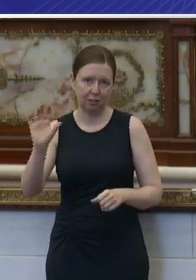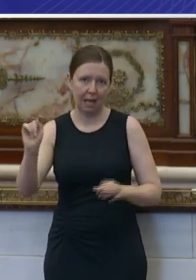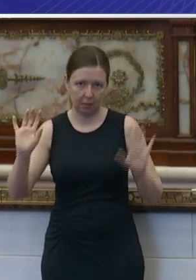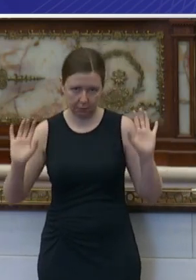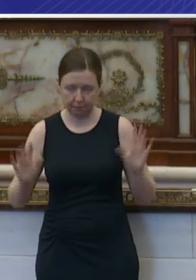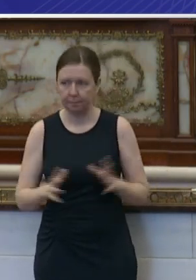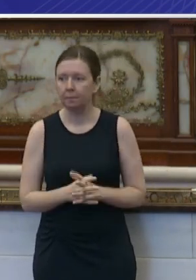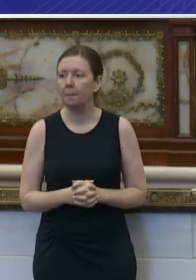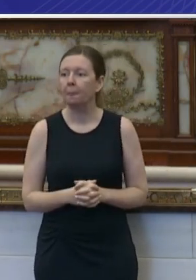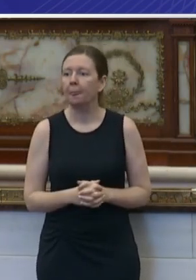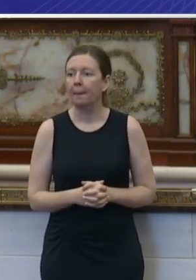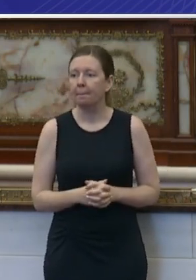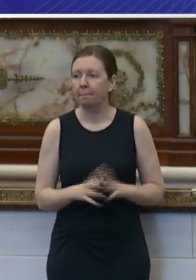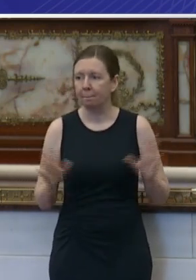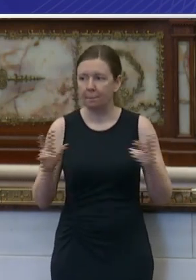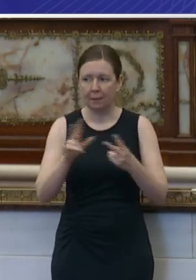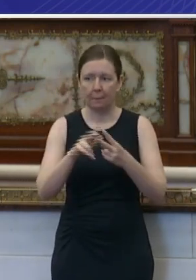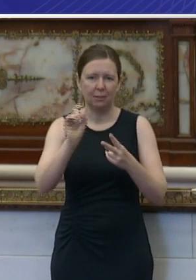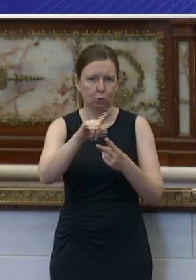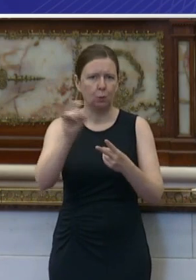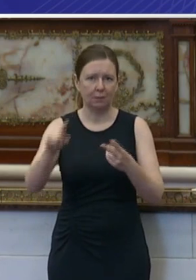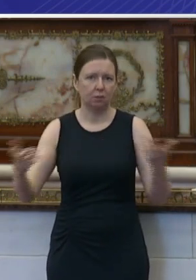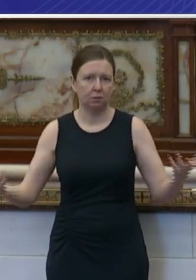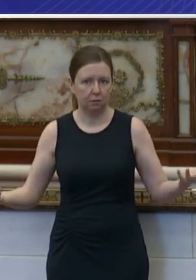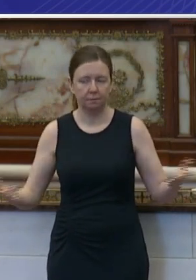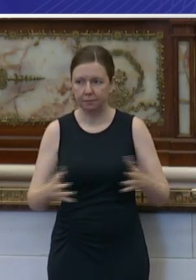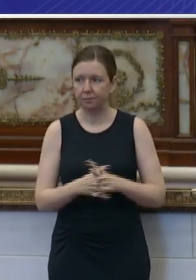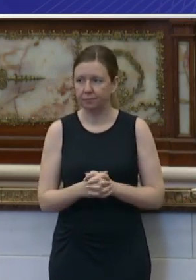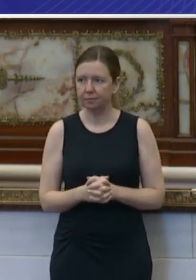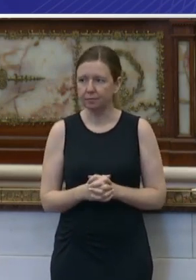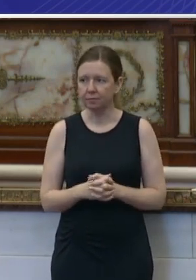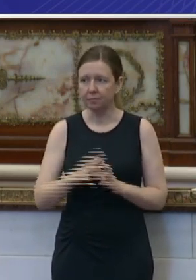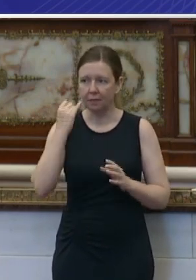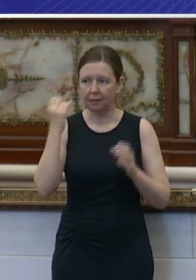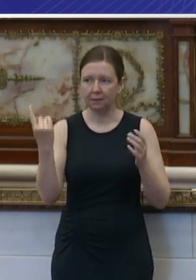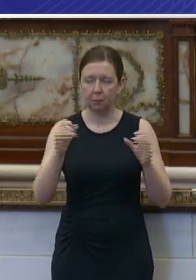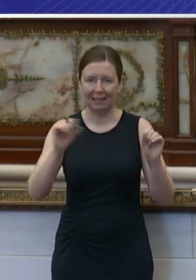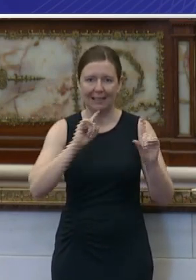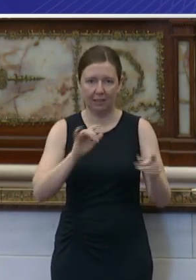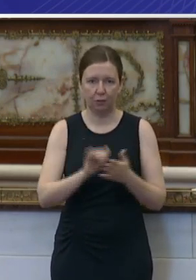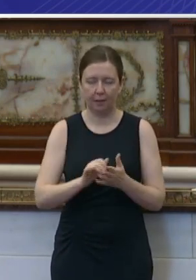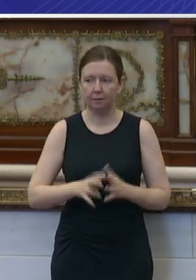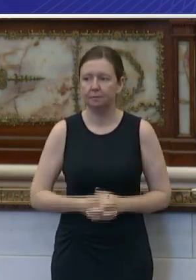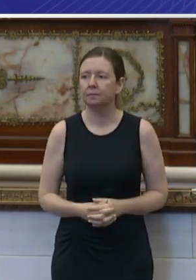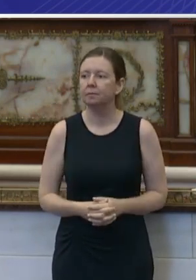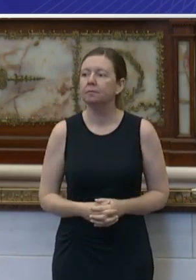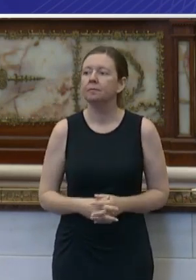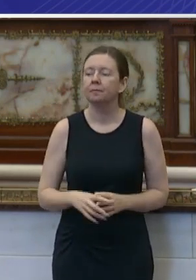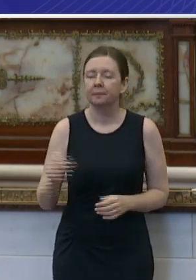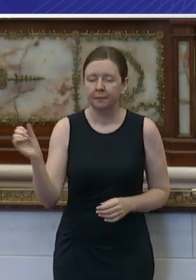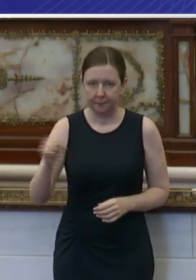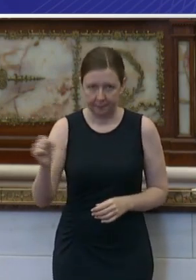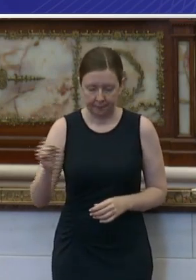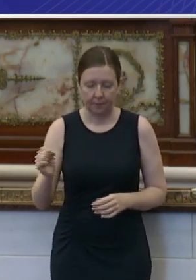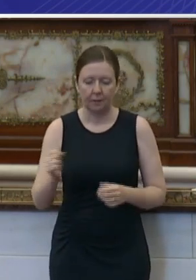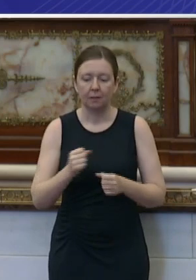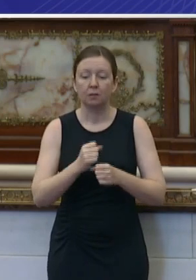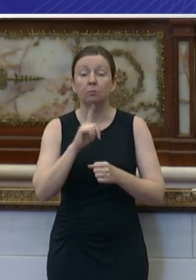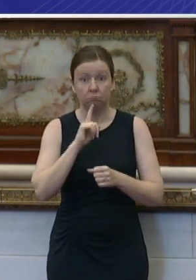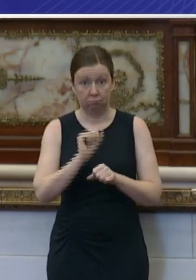family. So they're my two questions. If somebody can answer that. Yes. So it